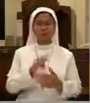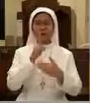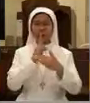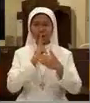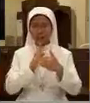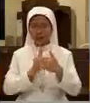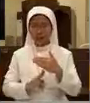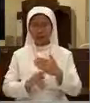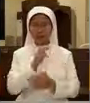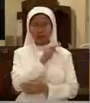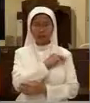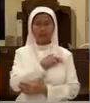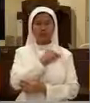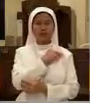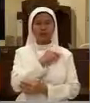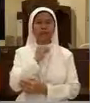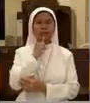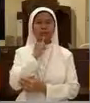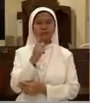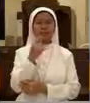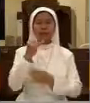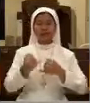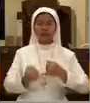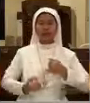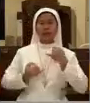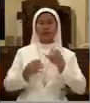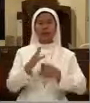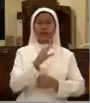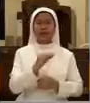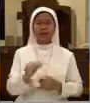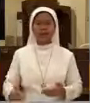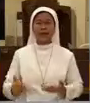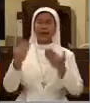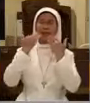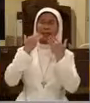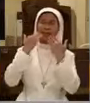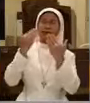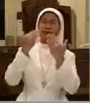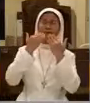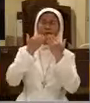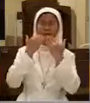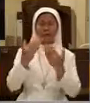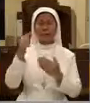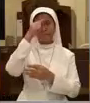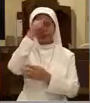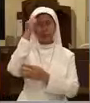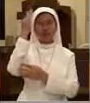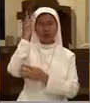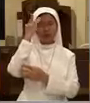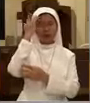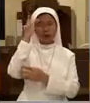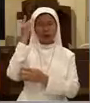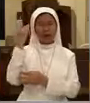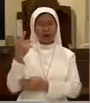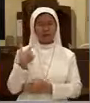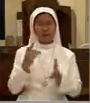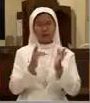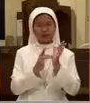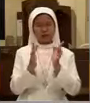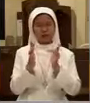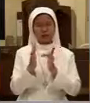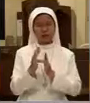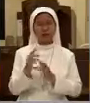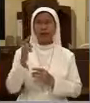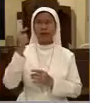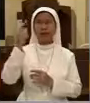Humble mission is the joyful and grateful conviction that Jesus, the gift of the